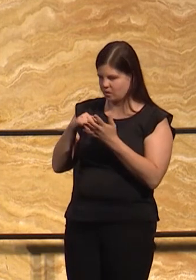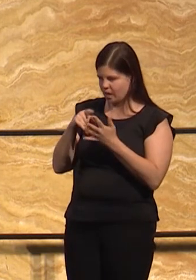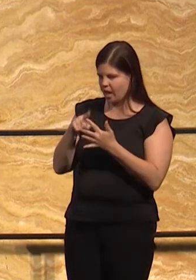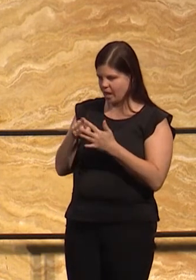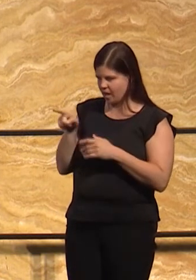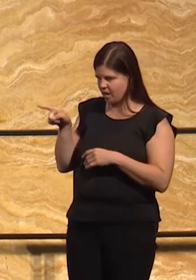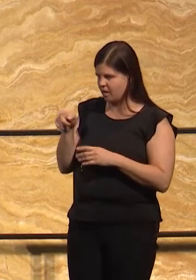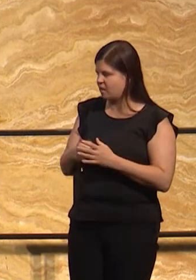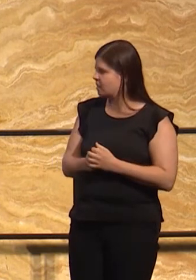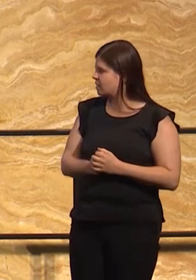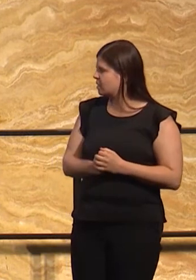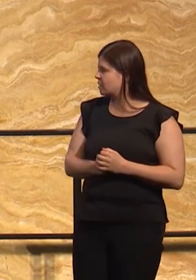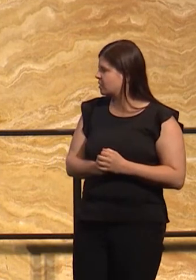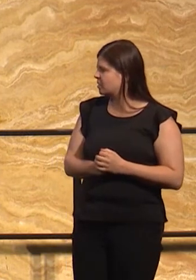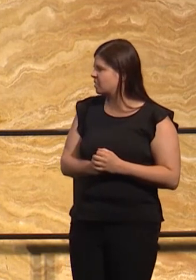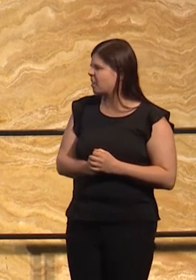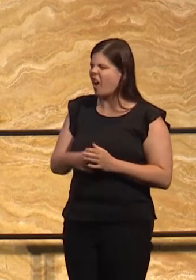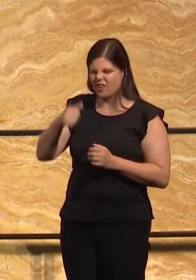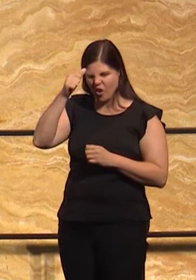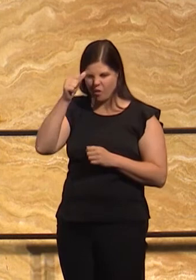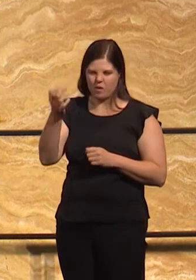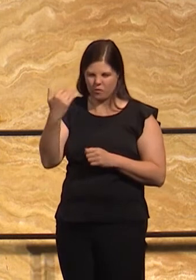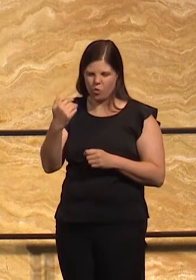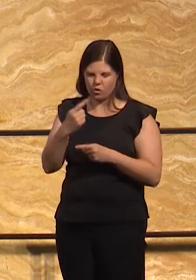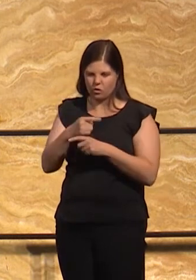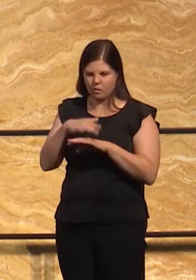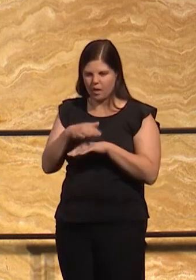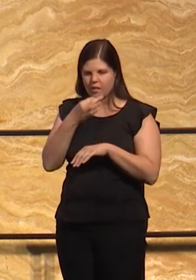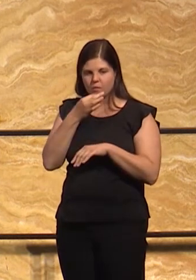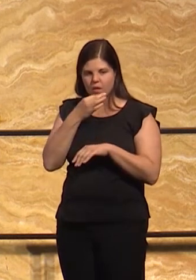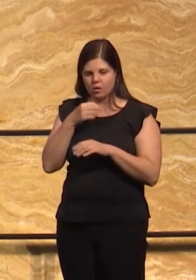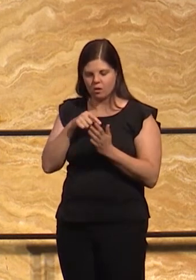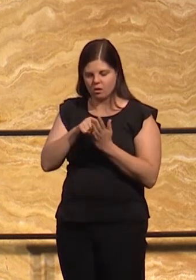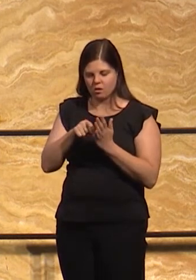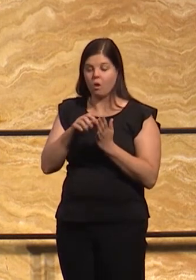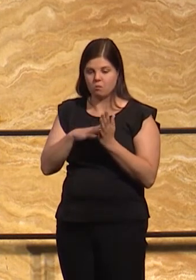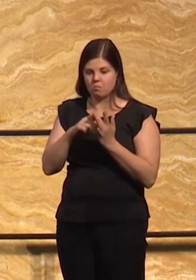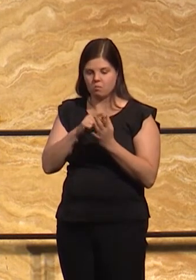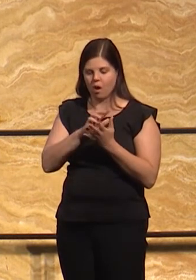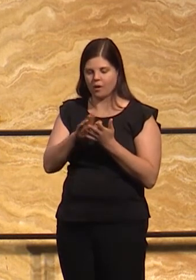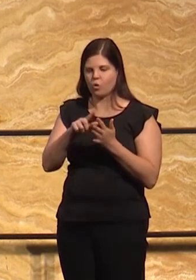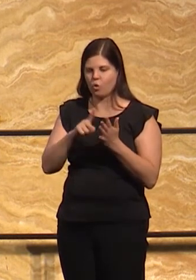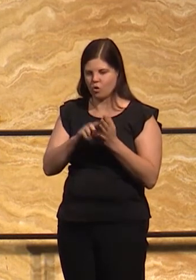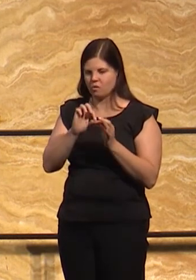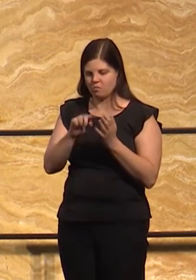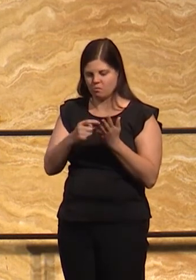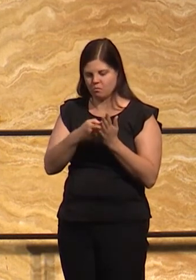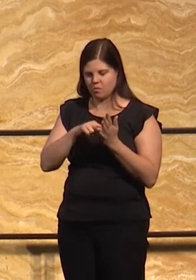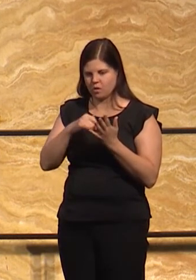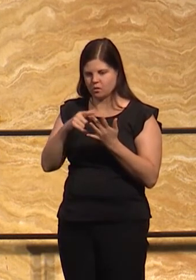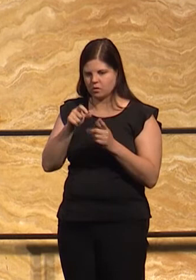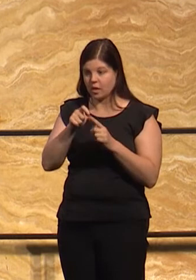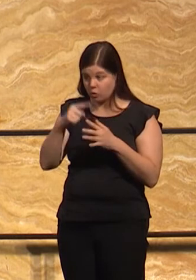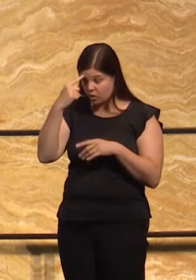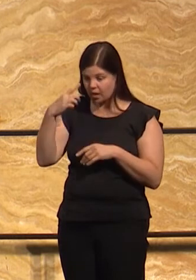Does it take, because it's something you've touched on already, this one's from Michael Burnside. Does it take an internationally popular independence